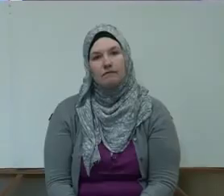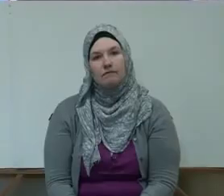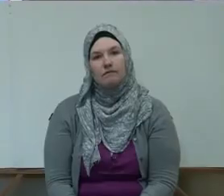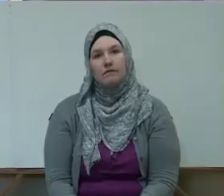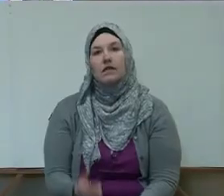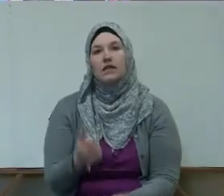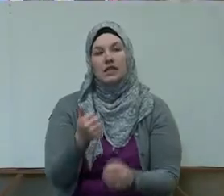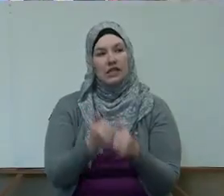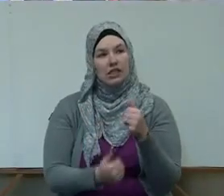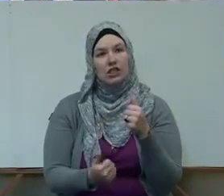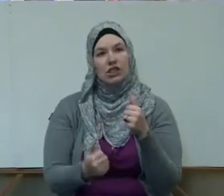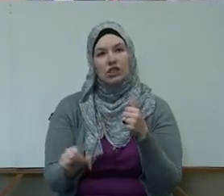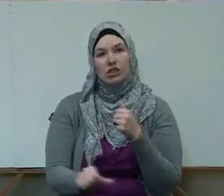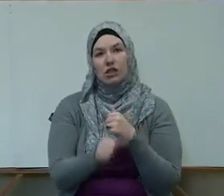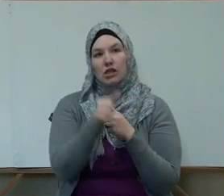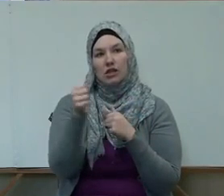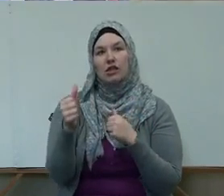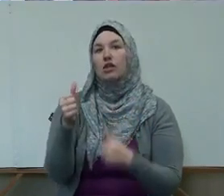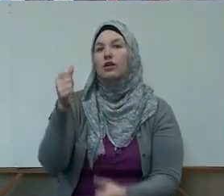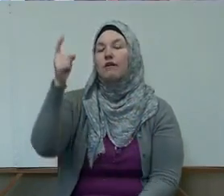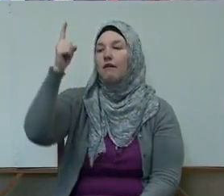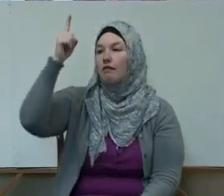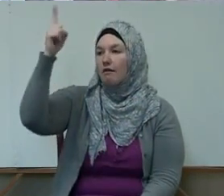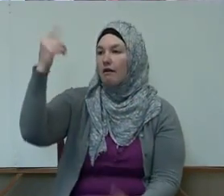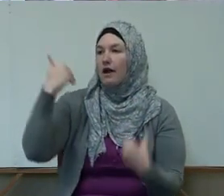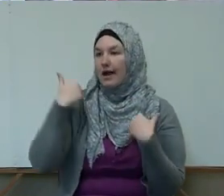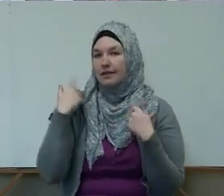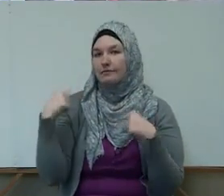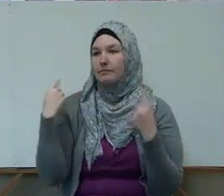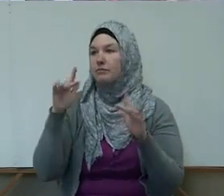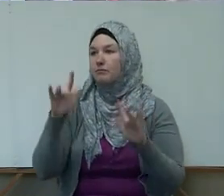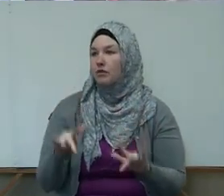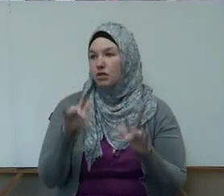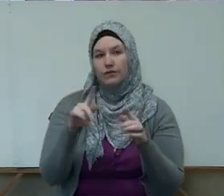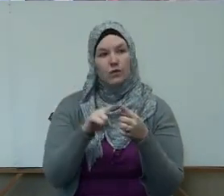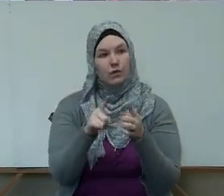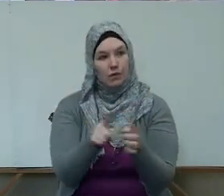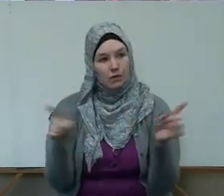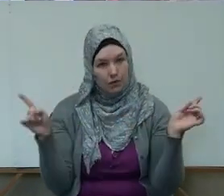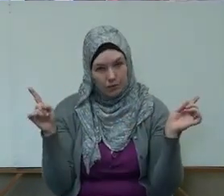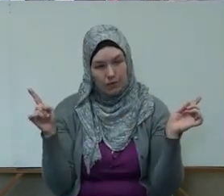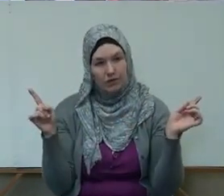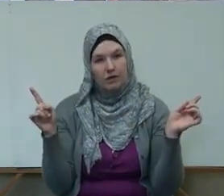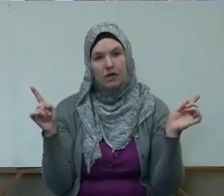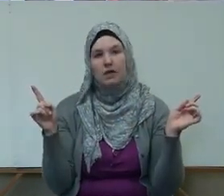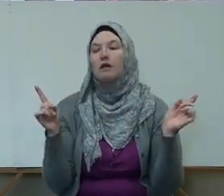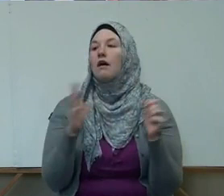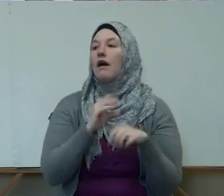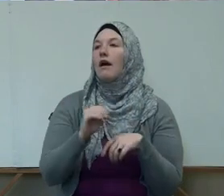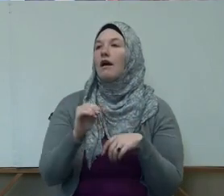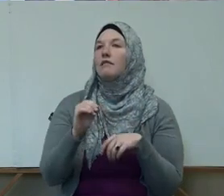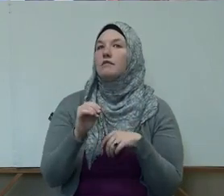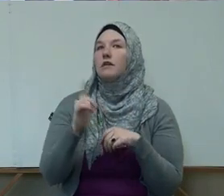other, for Allah subhanahu wa ta'ala has been merciful to you and is always merciful to